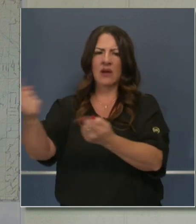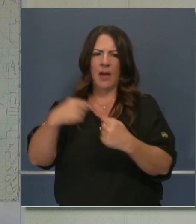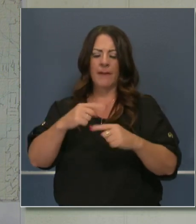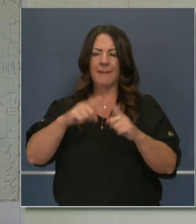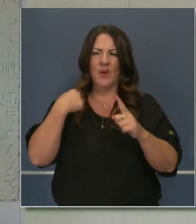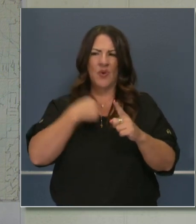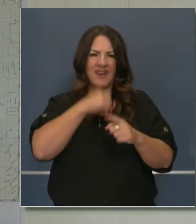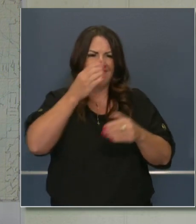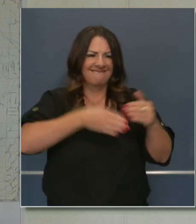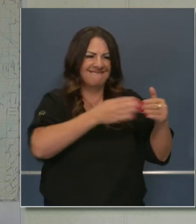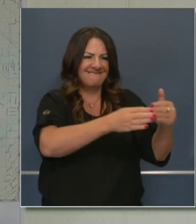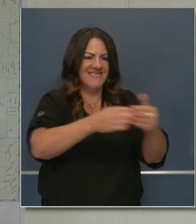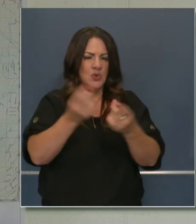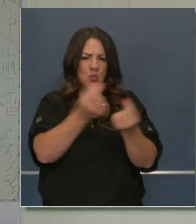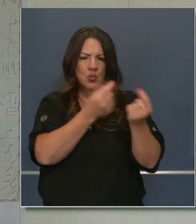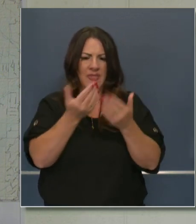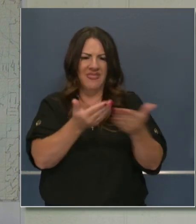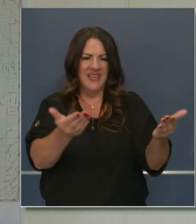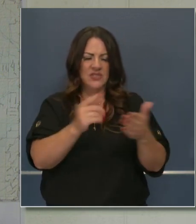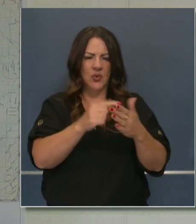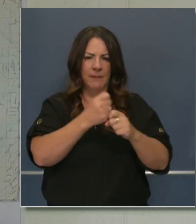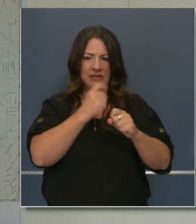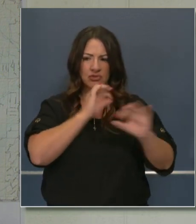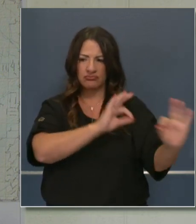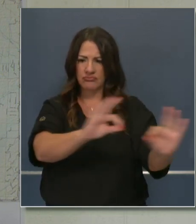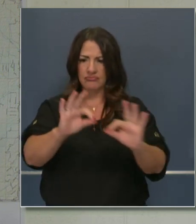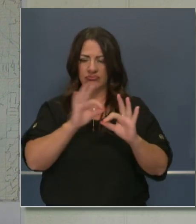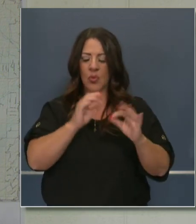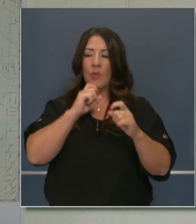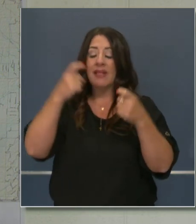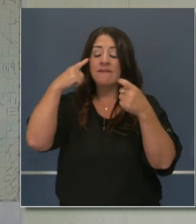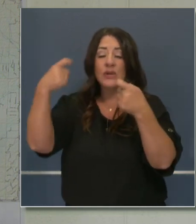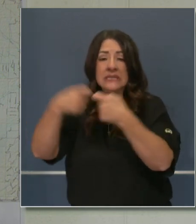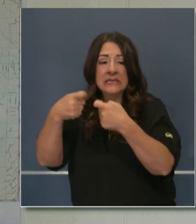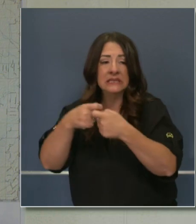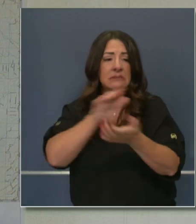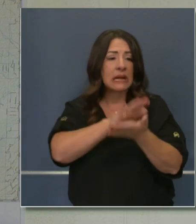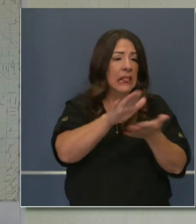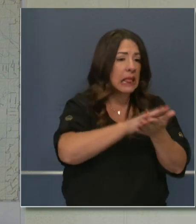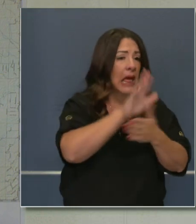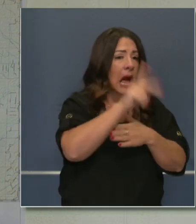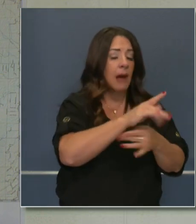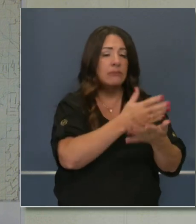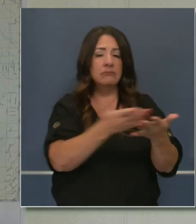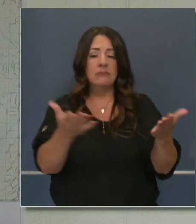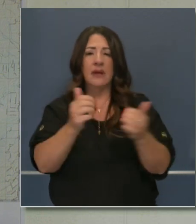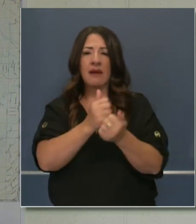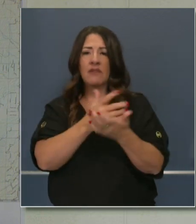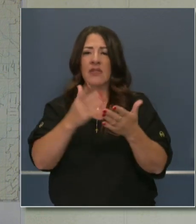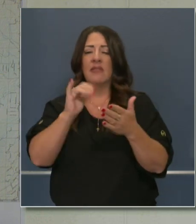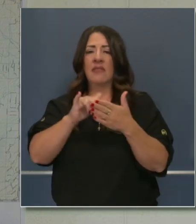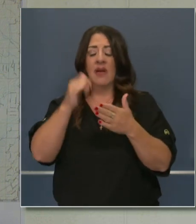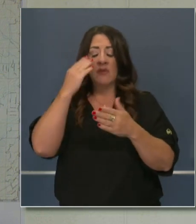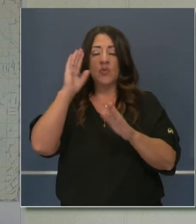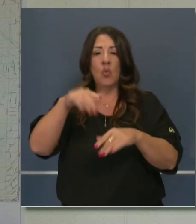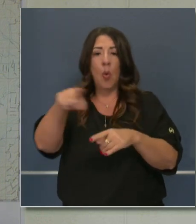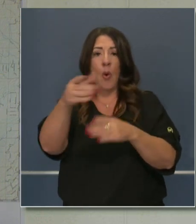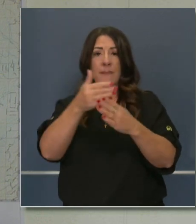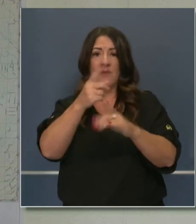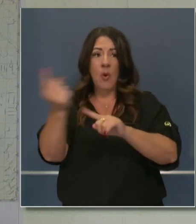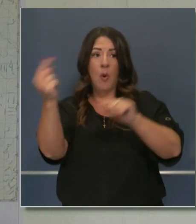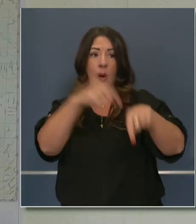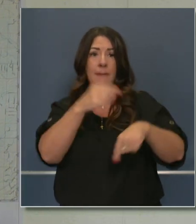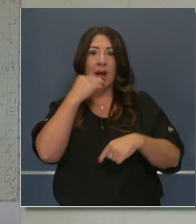line itself, within the fire perimeter, still with utilities, the cleanup. And I'm going to say again, for everybody that goes back into their homes or